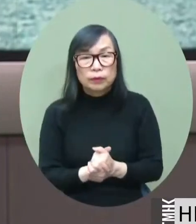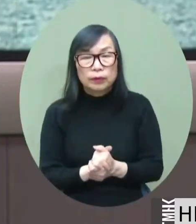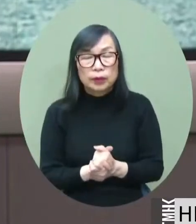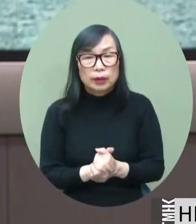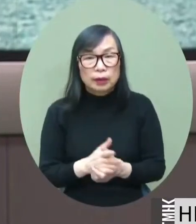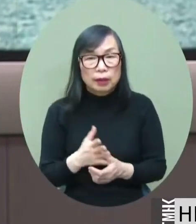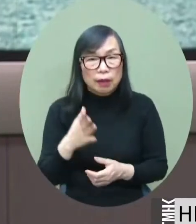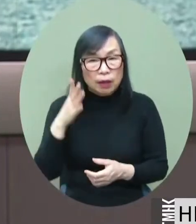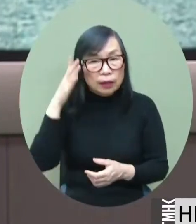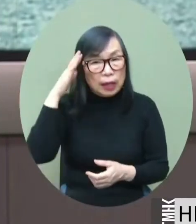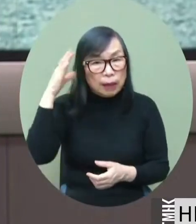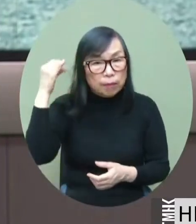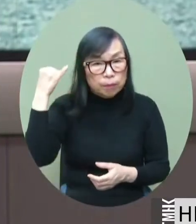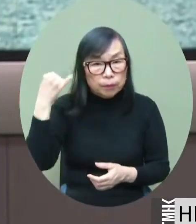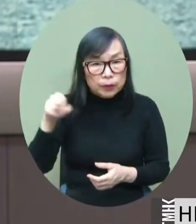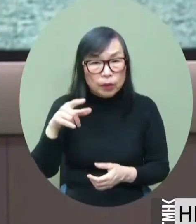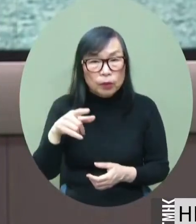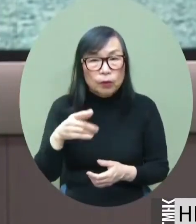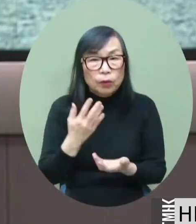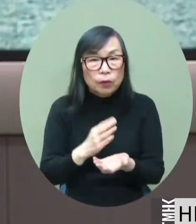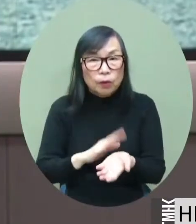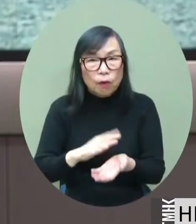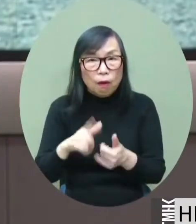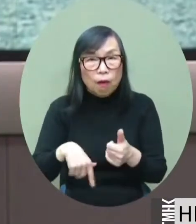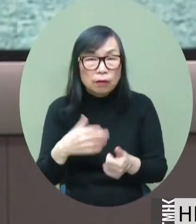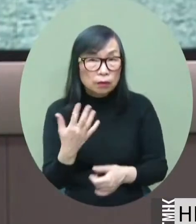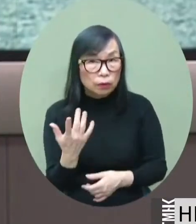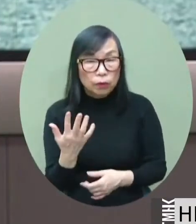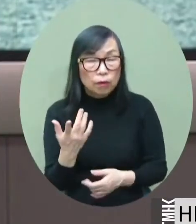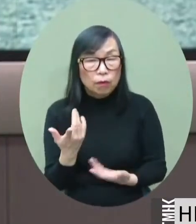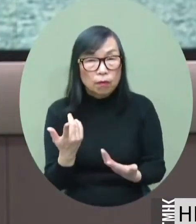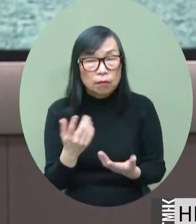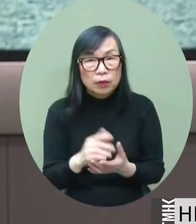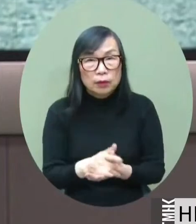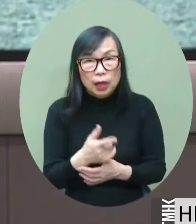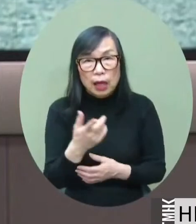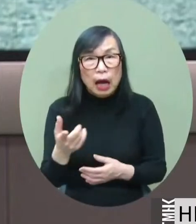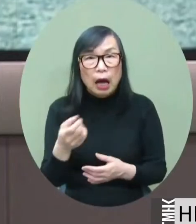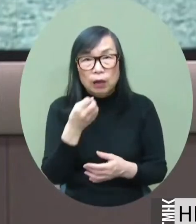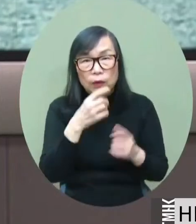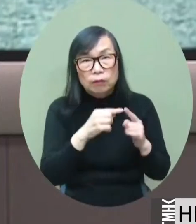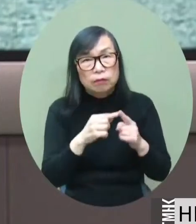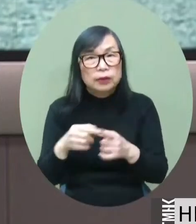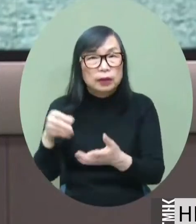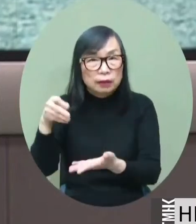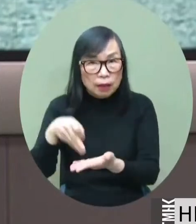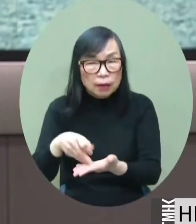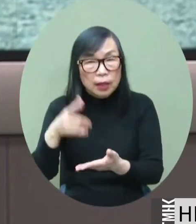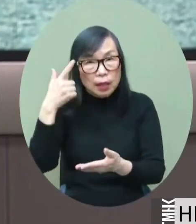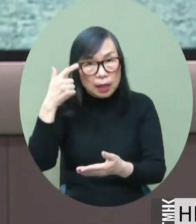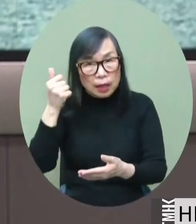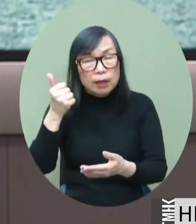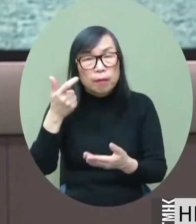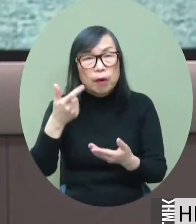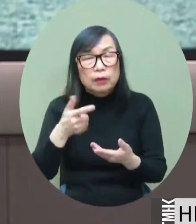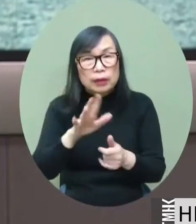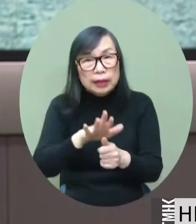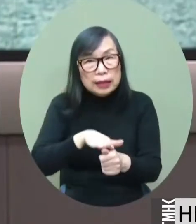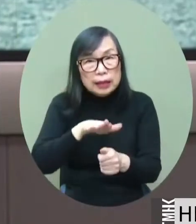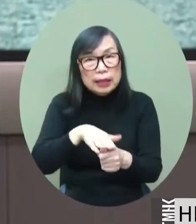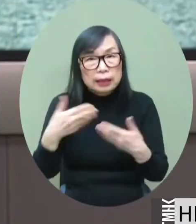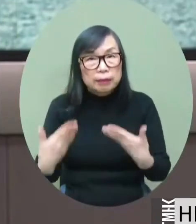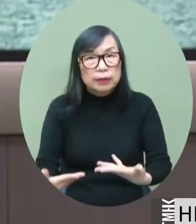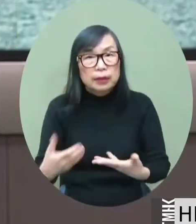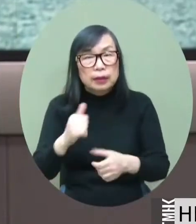cases in the community. We cannot expect the number of cases to be identified. It all depends on the public's